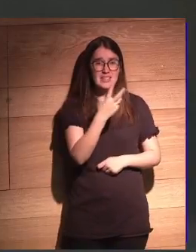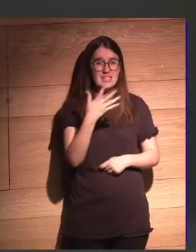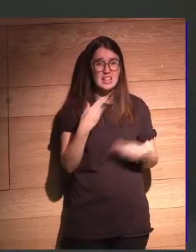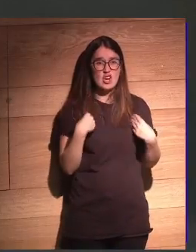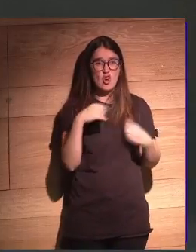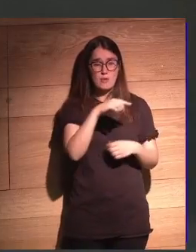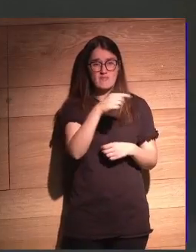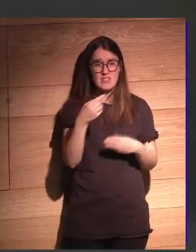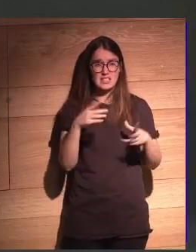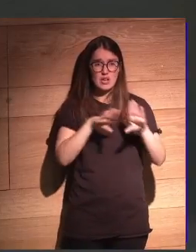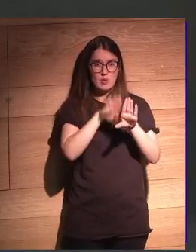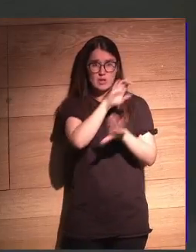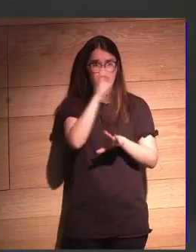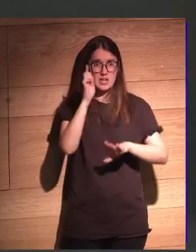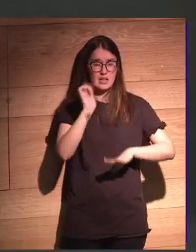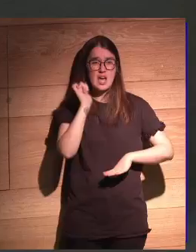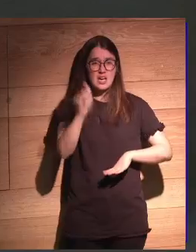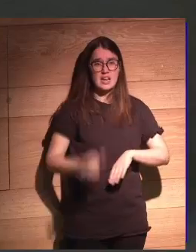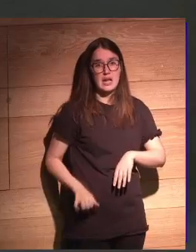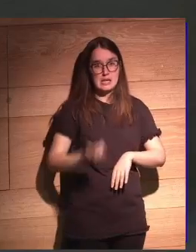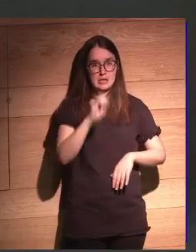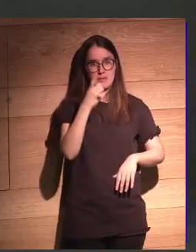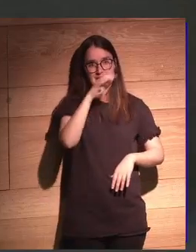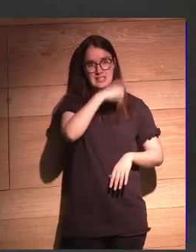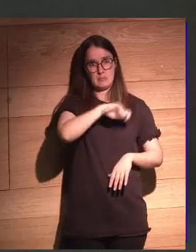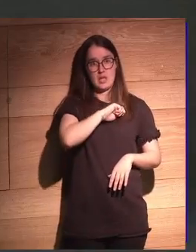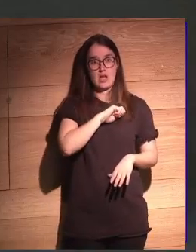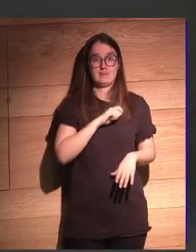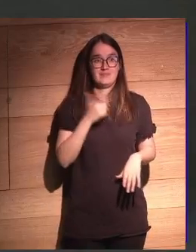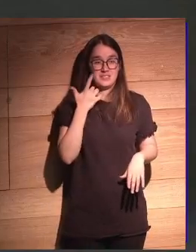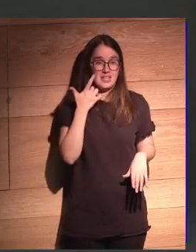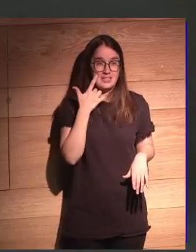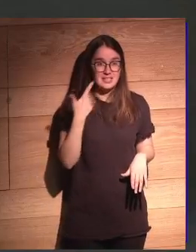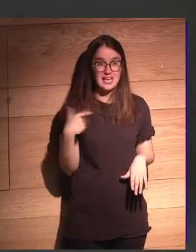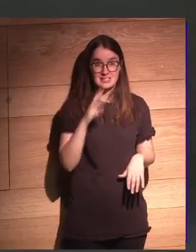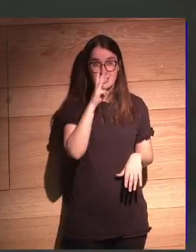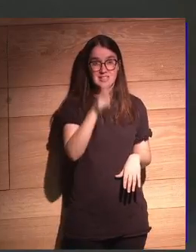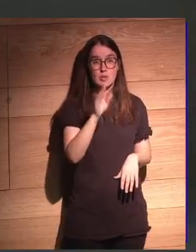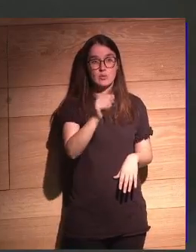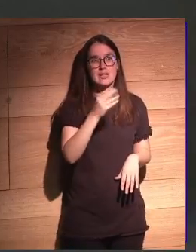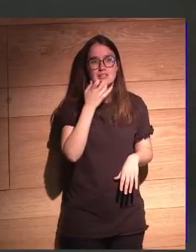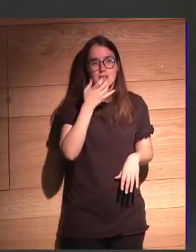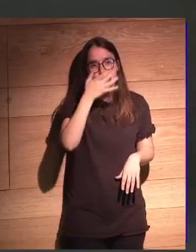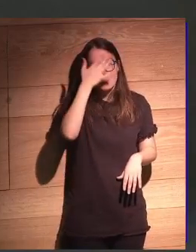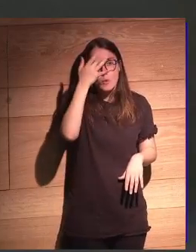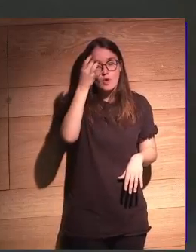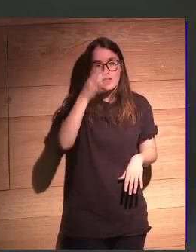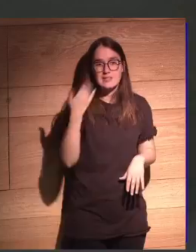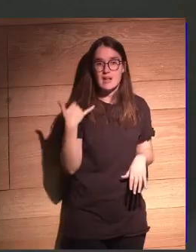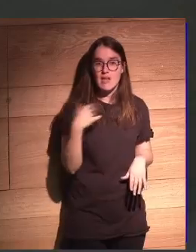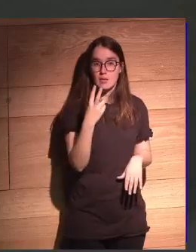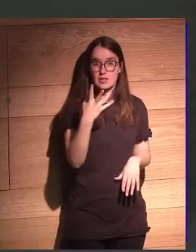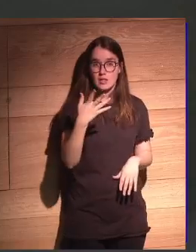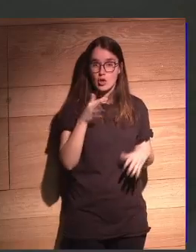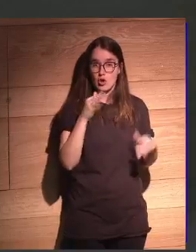have given 25 houses to the region of Madrid, and that's all in the past